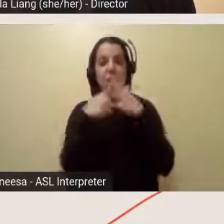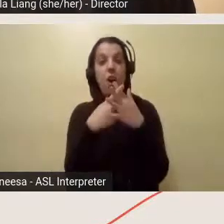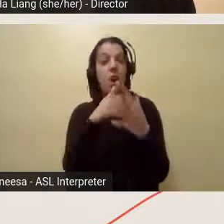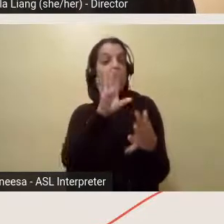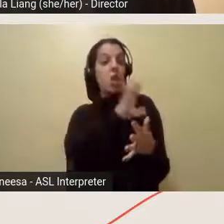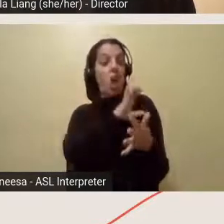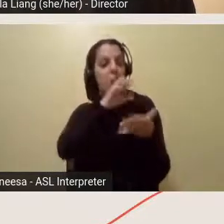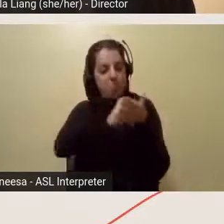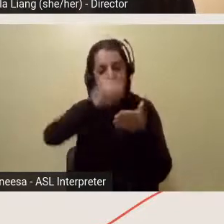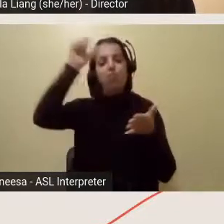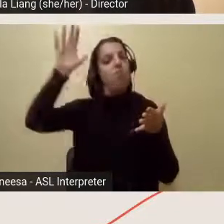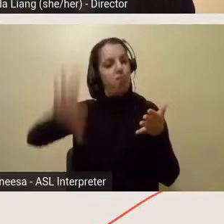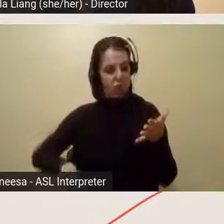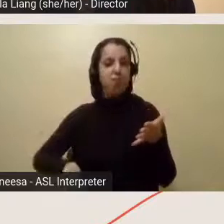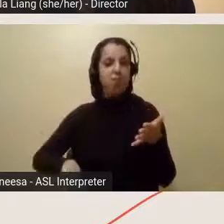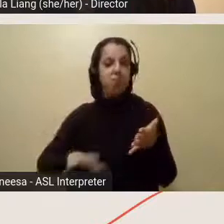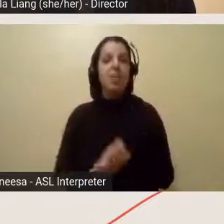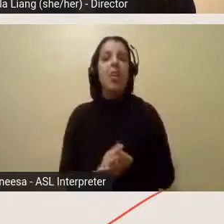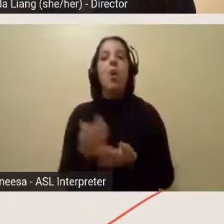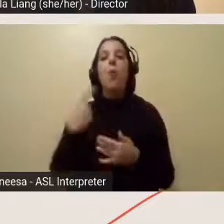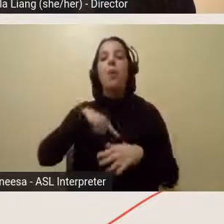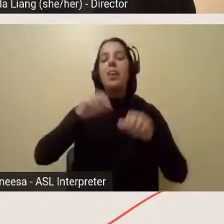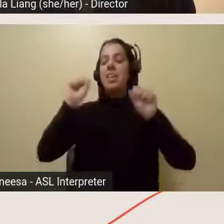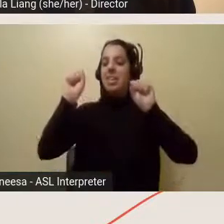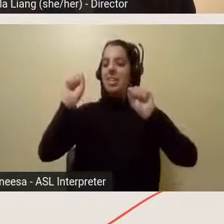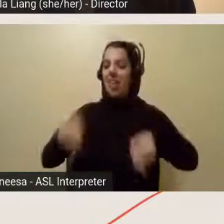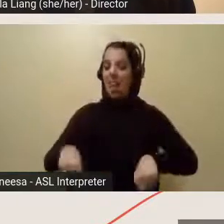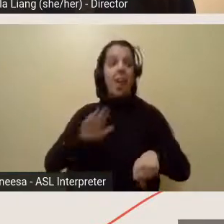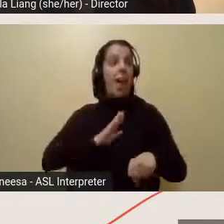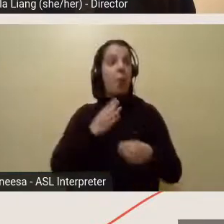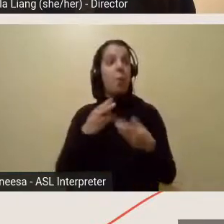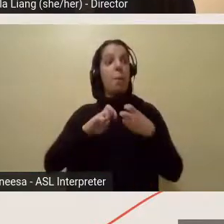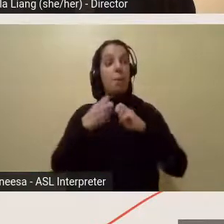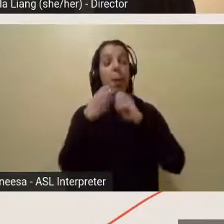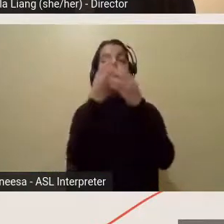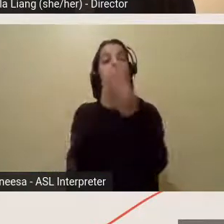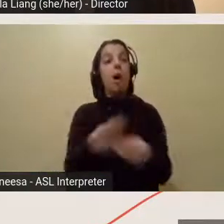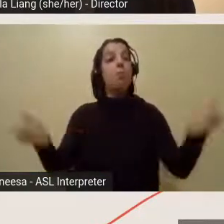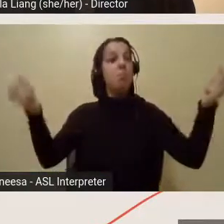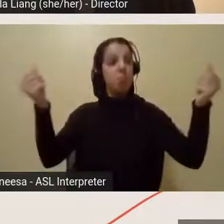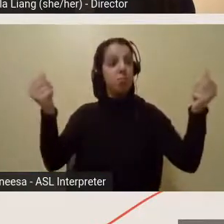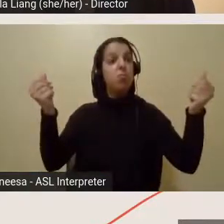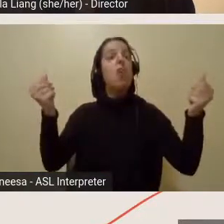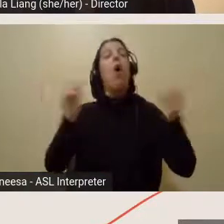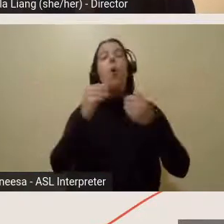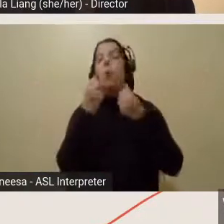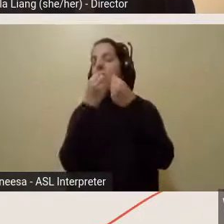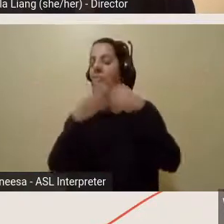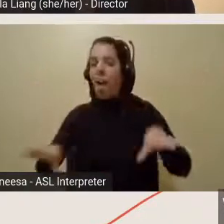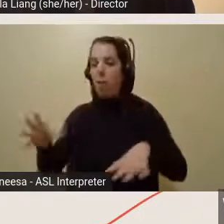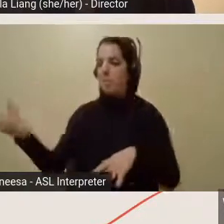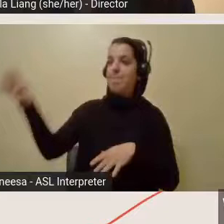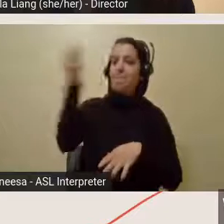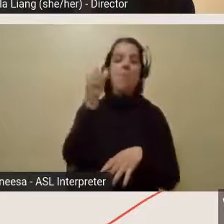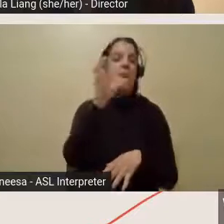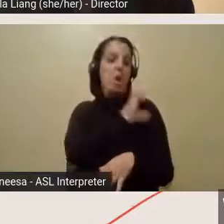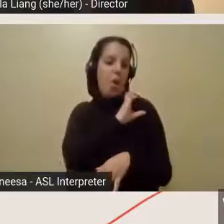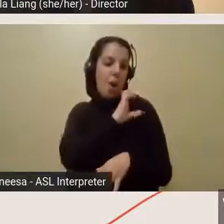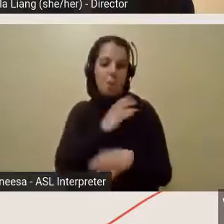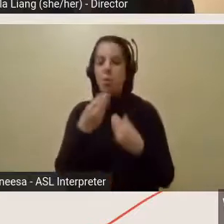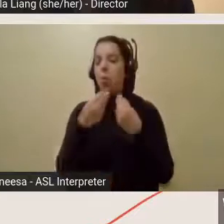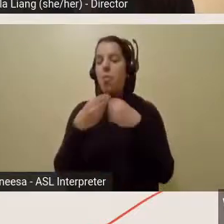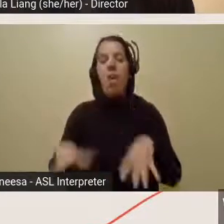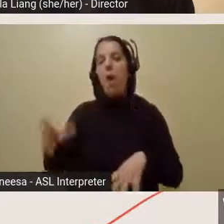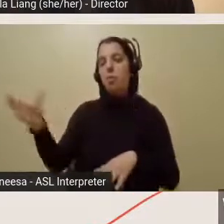can resolve our issues with conflict, crisis, and harm without policing and without prisons. We can keep our